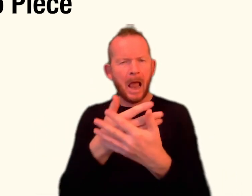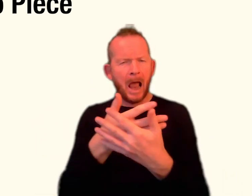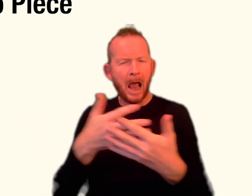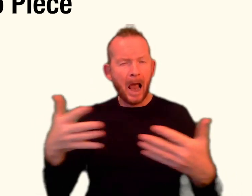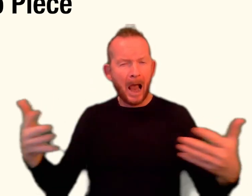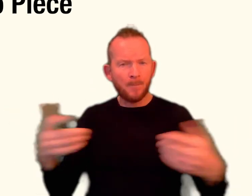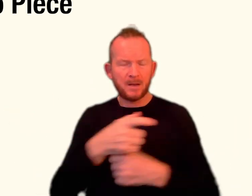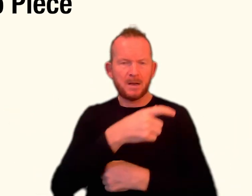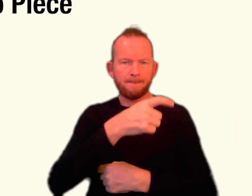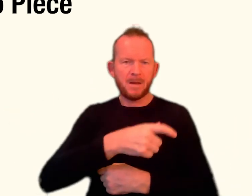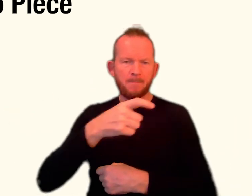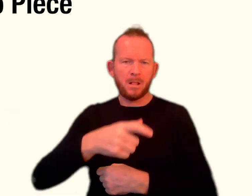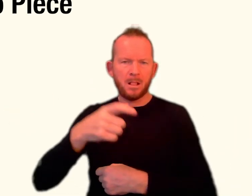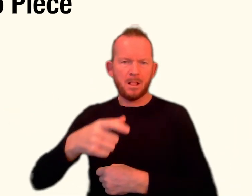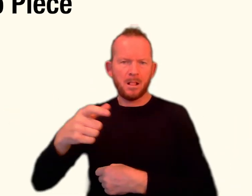are in